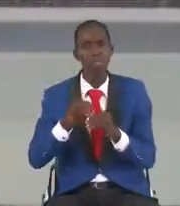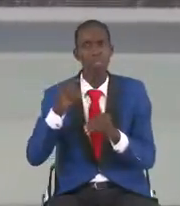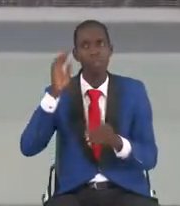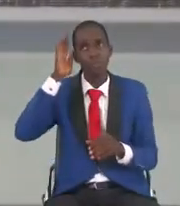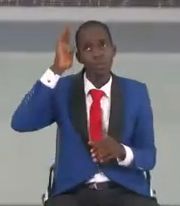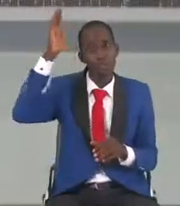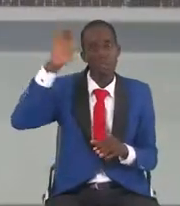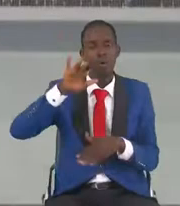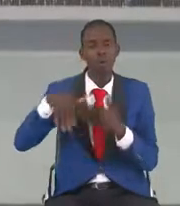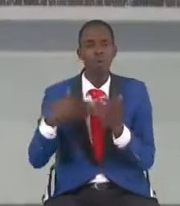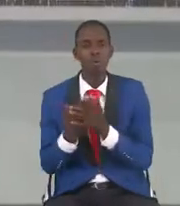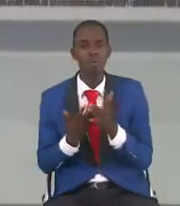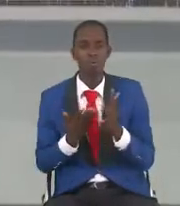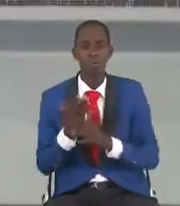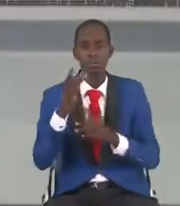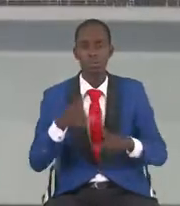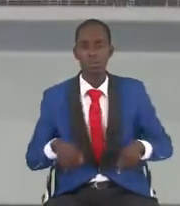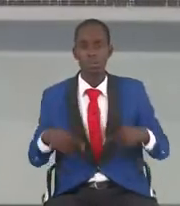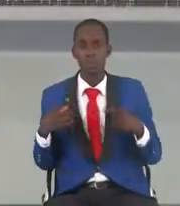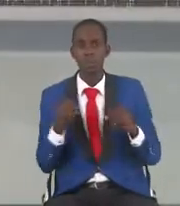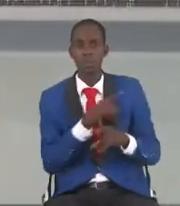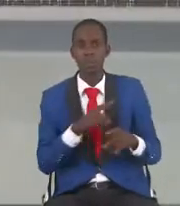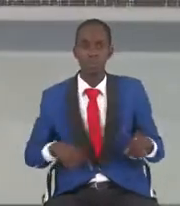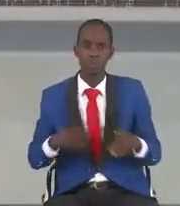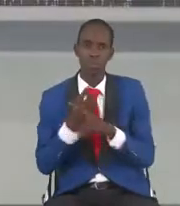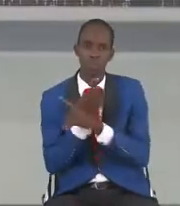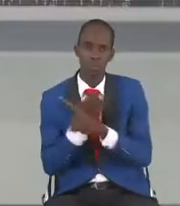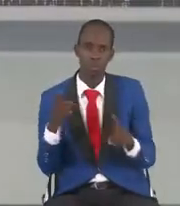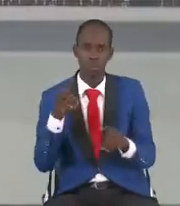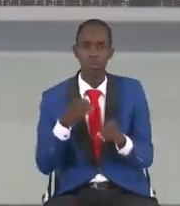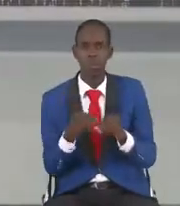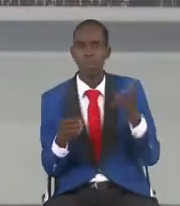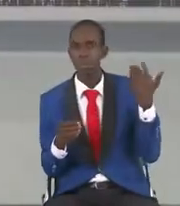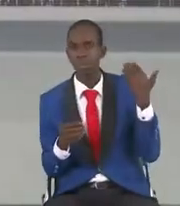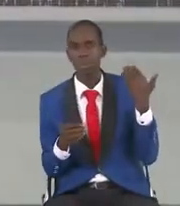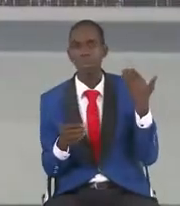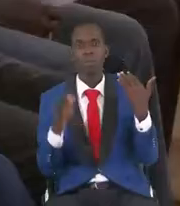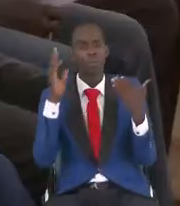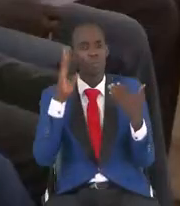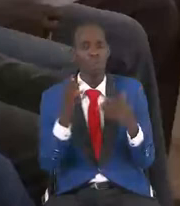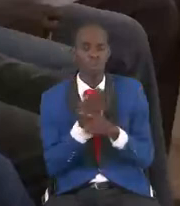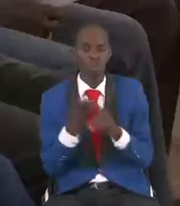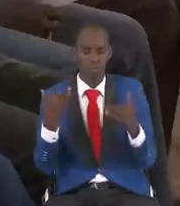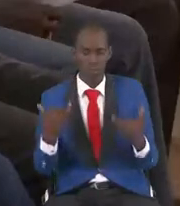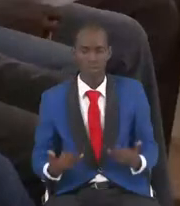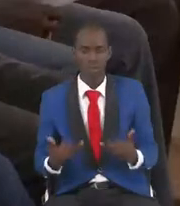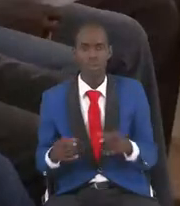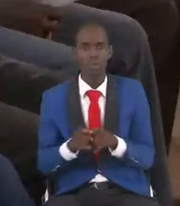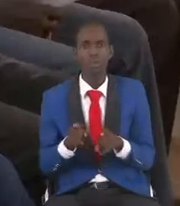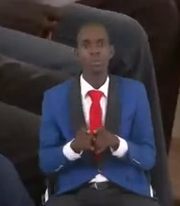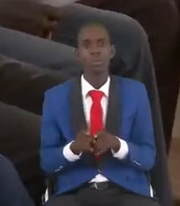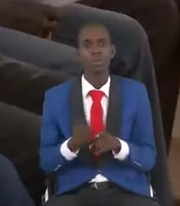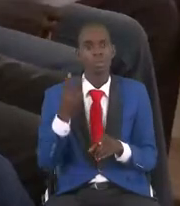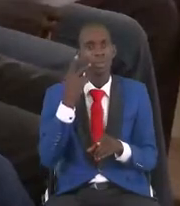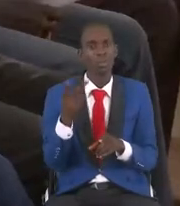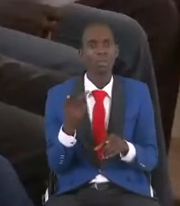your life, the Lord who delivered you in the past will deliver you in the present day. Look at this,